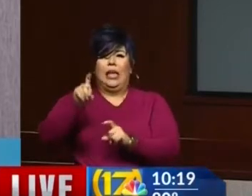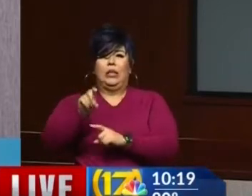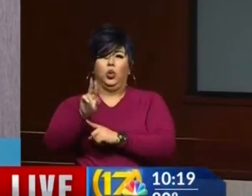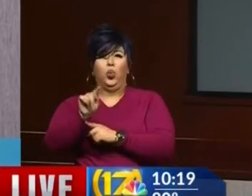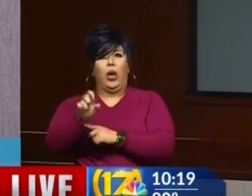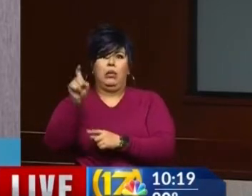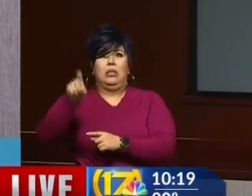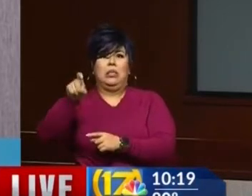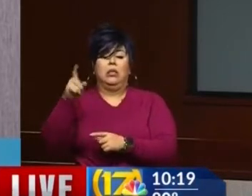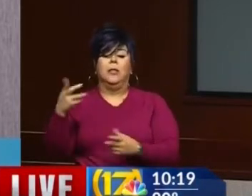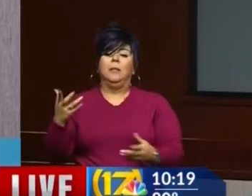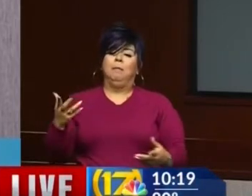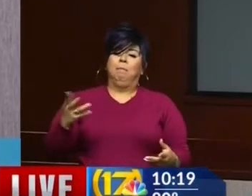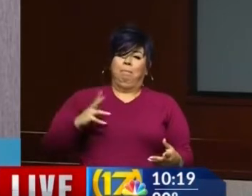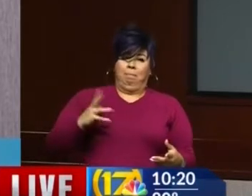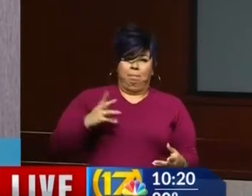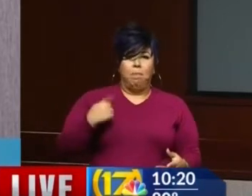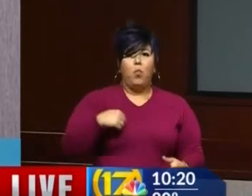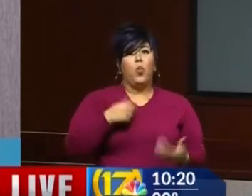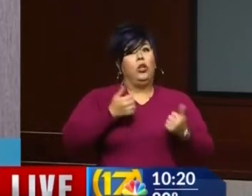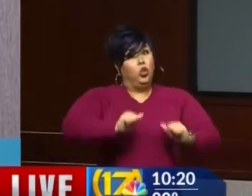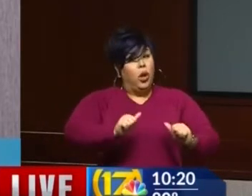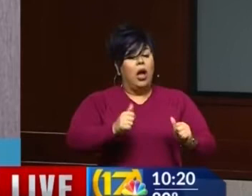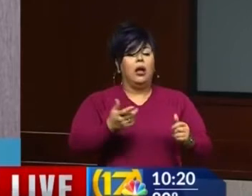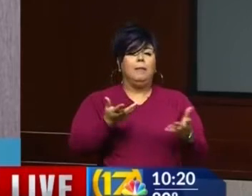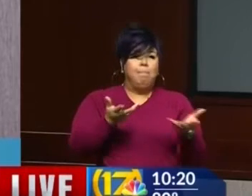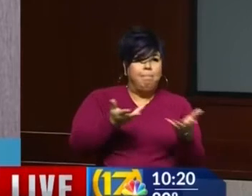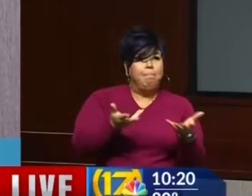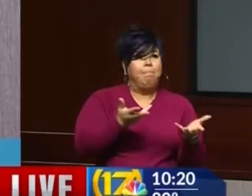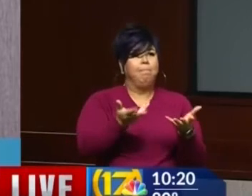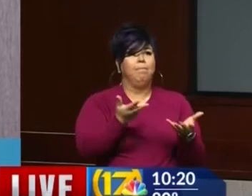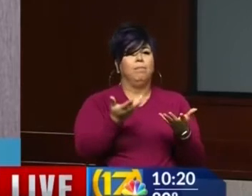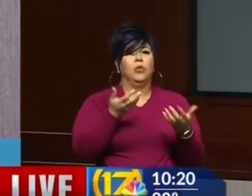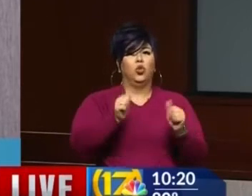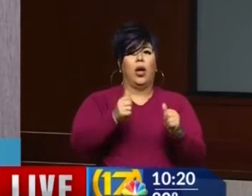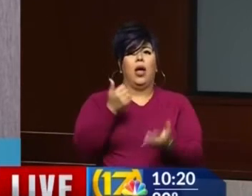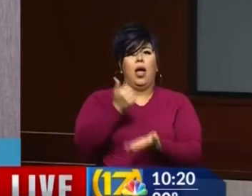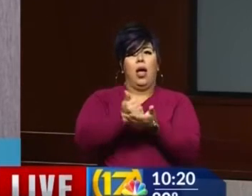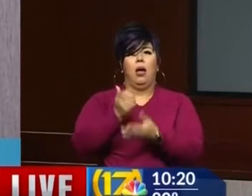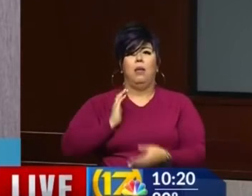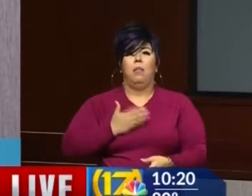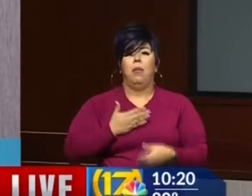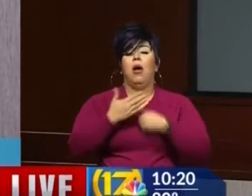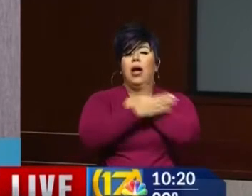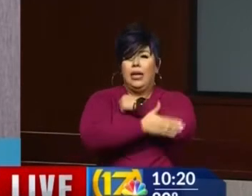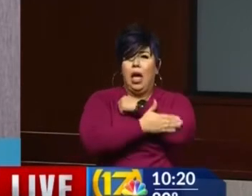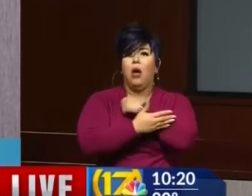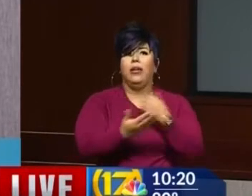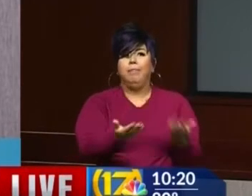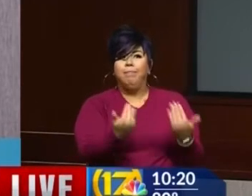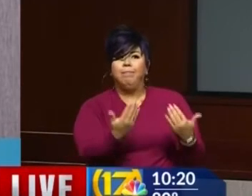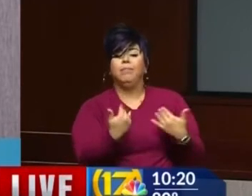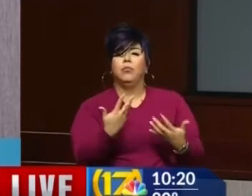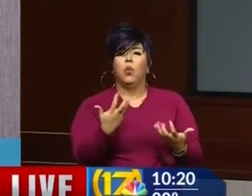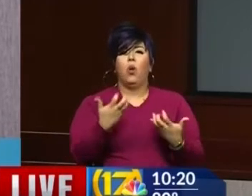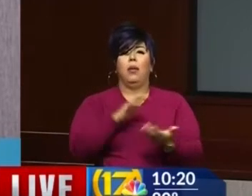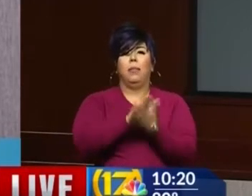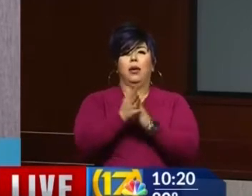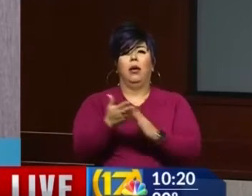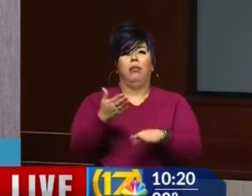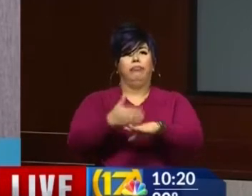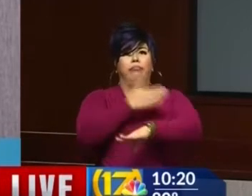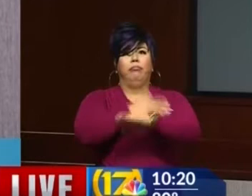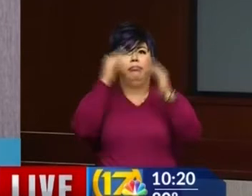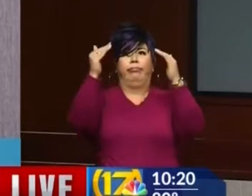and do everything that we can as an employer to help our county get into less restrictive tiers of